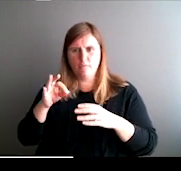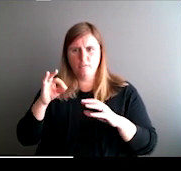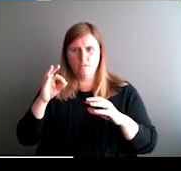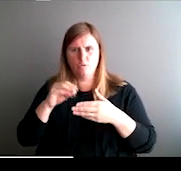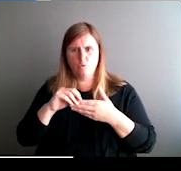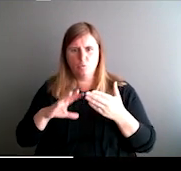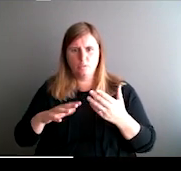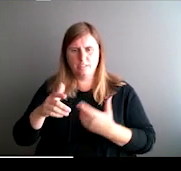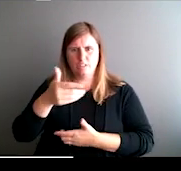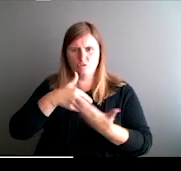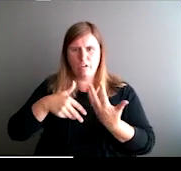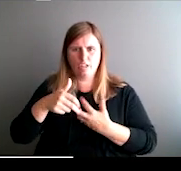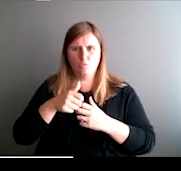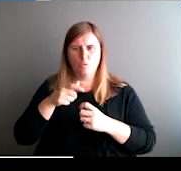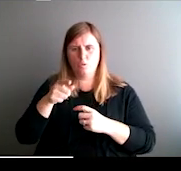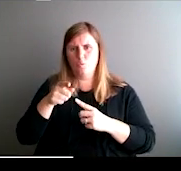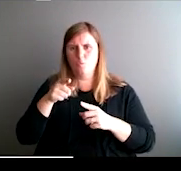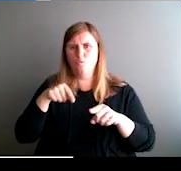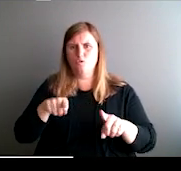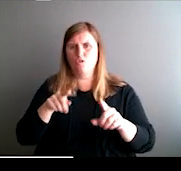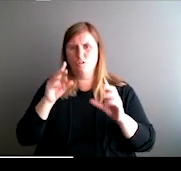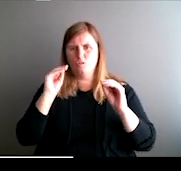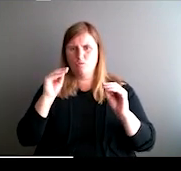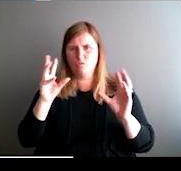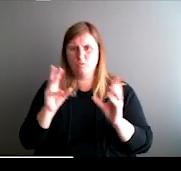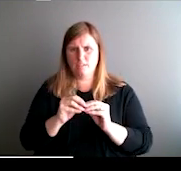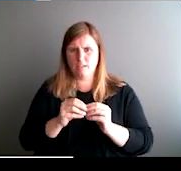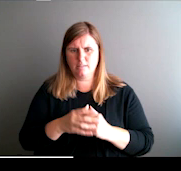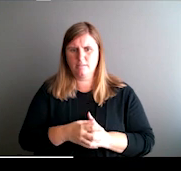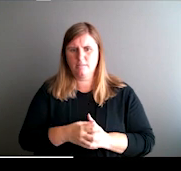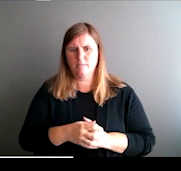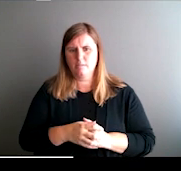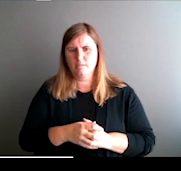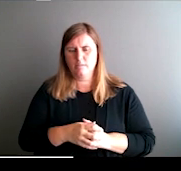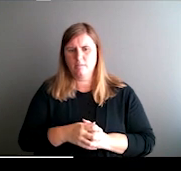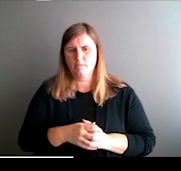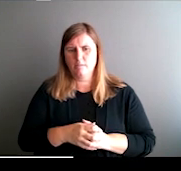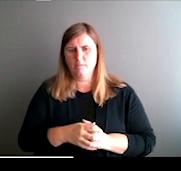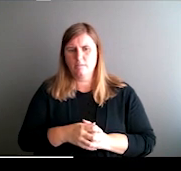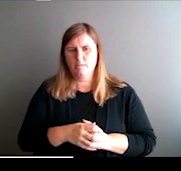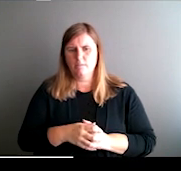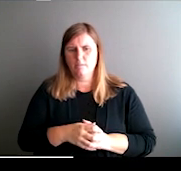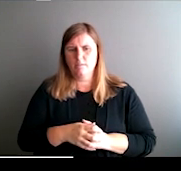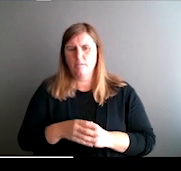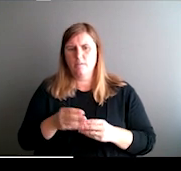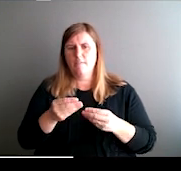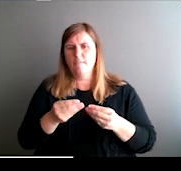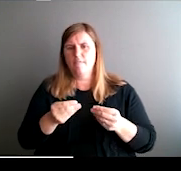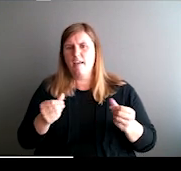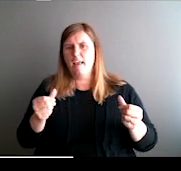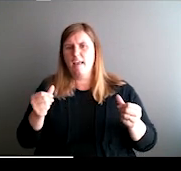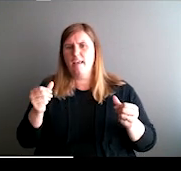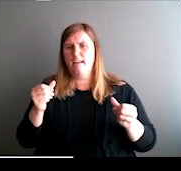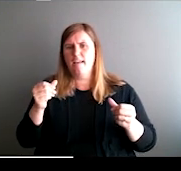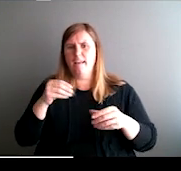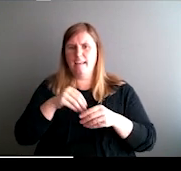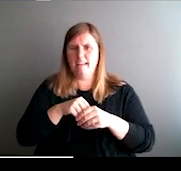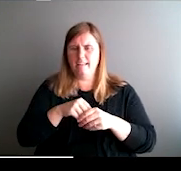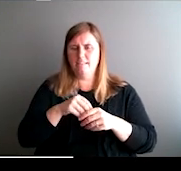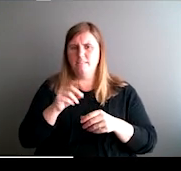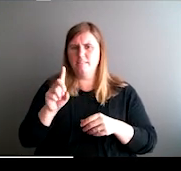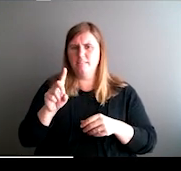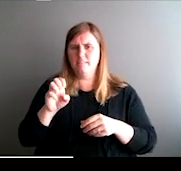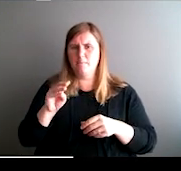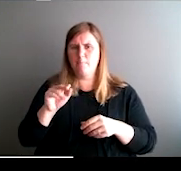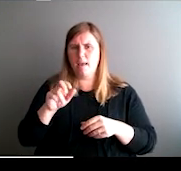student's interaction with you in these instructional settings. You need to fade in demands. And when I say fade in demands, I